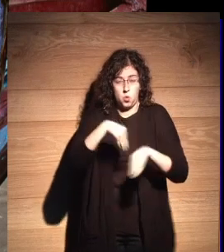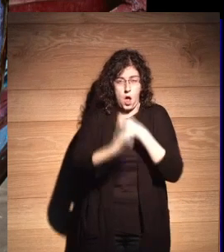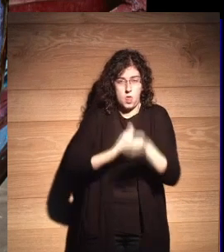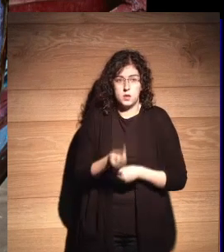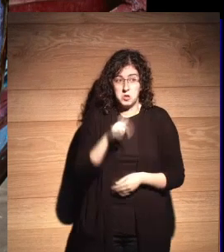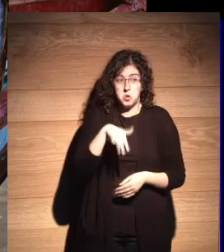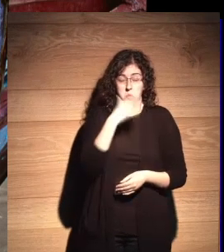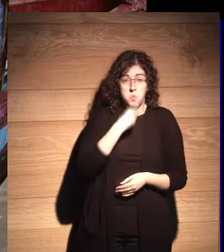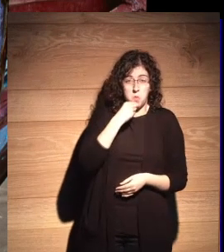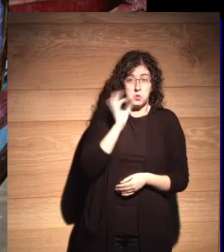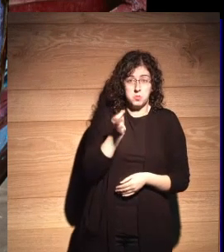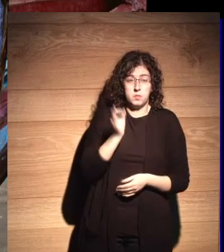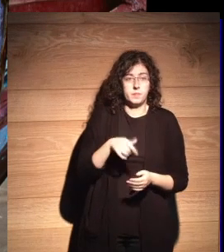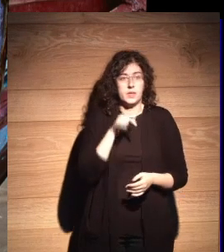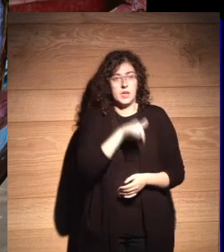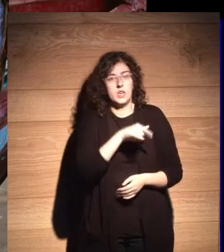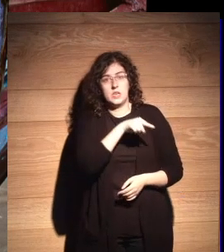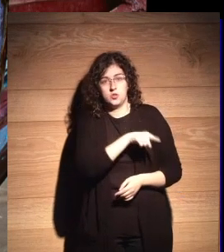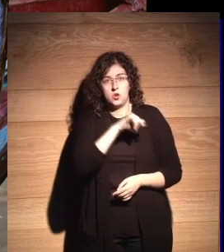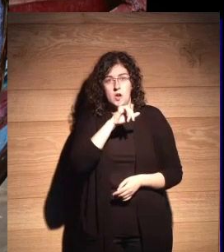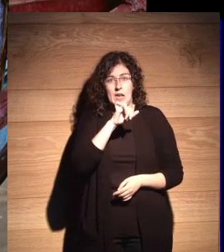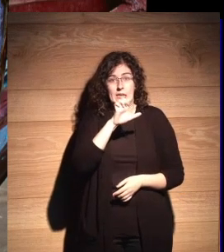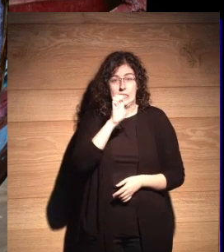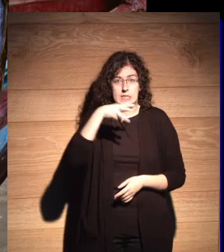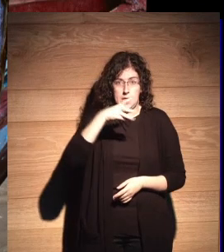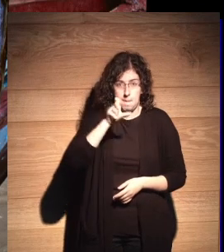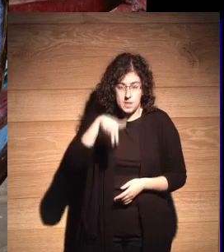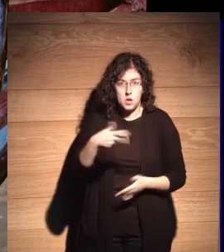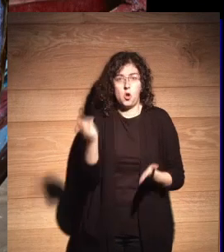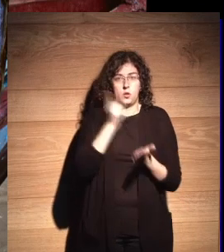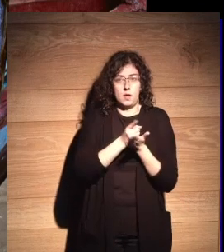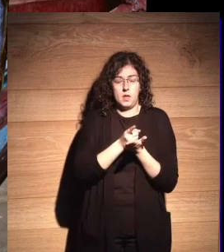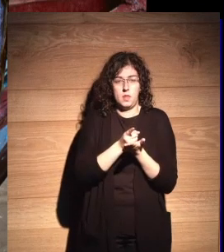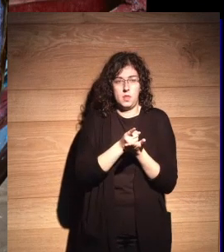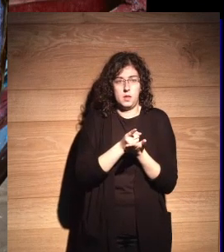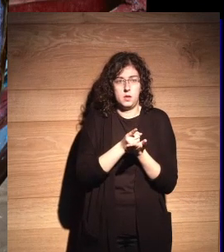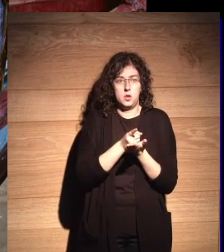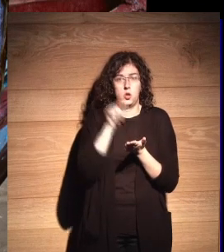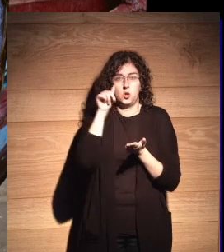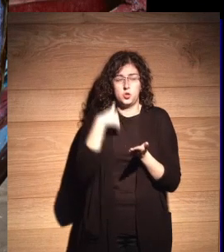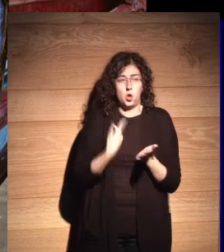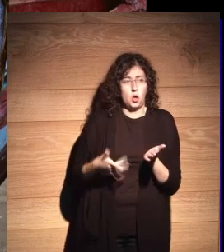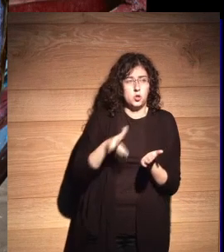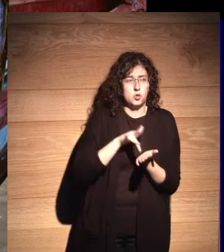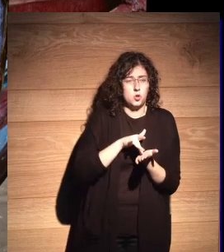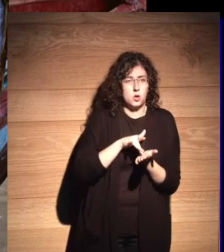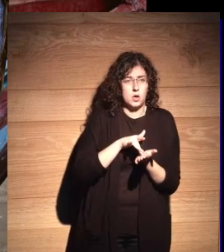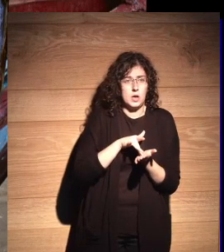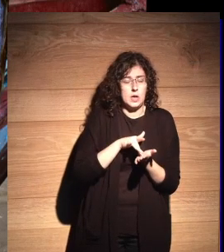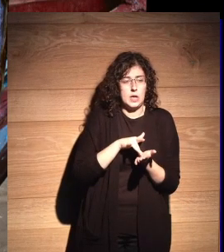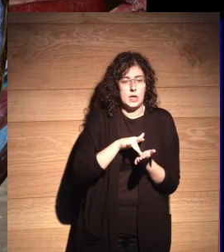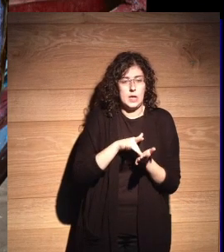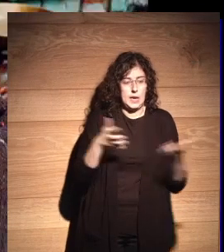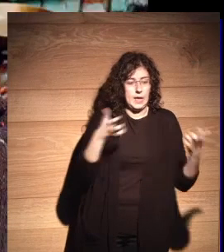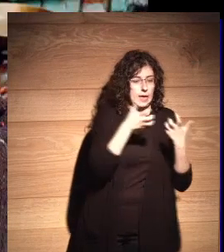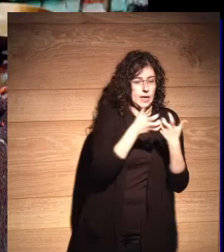This is Yemen again. I was in Yemen, kind of between civil wars. This is again